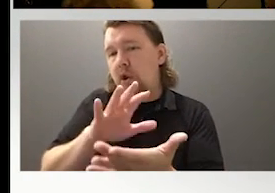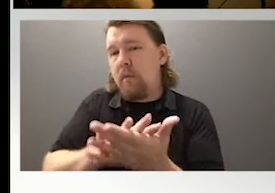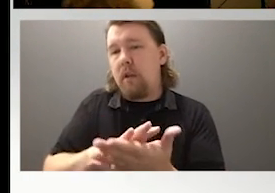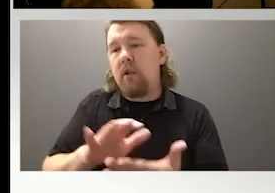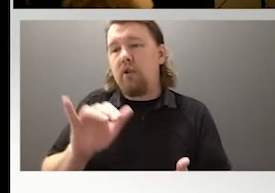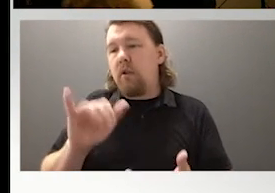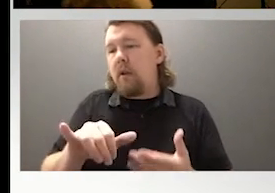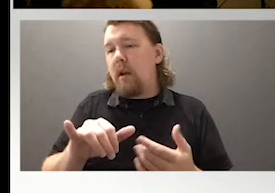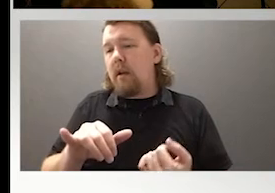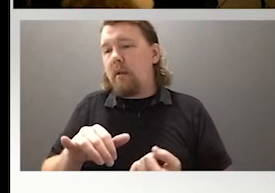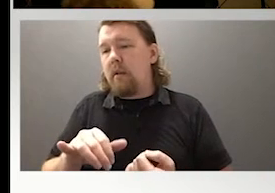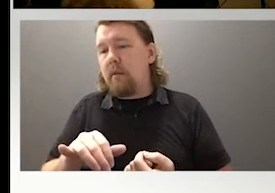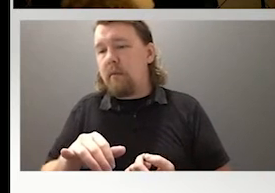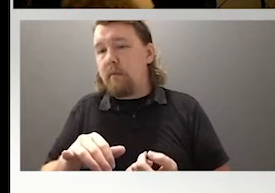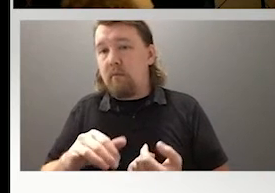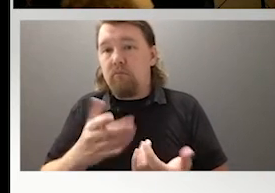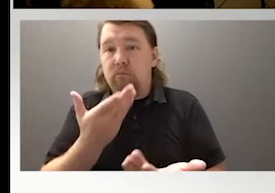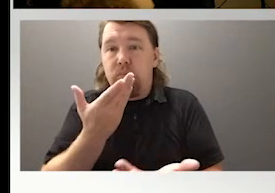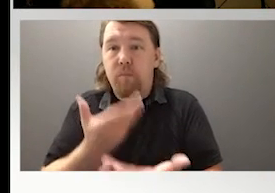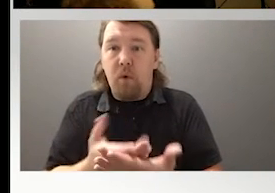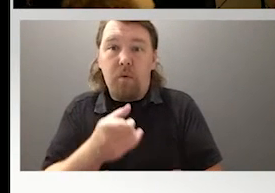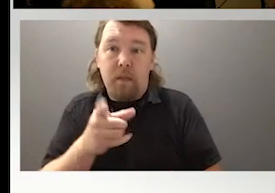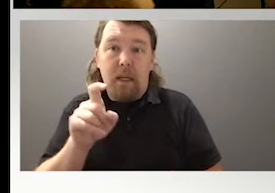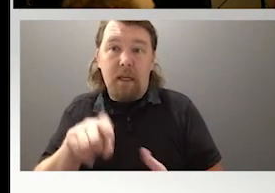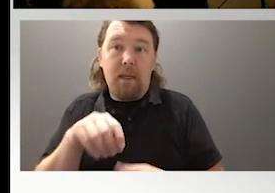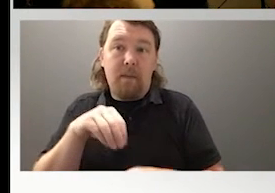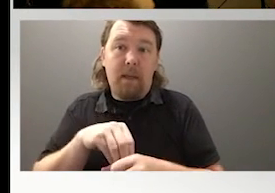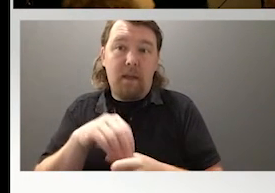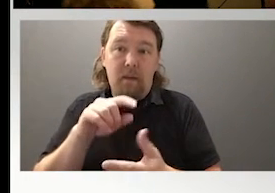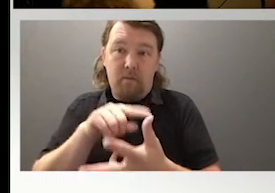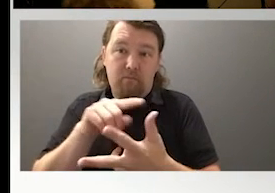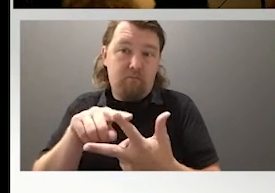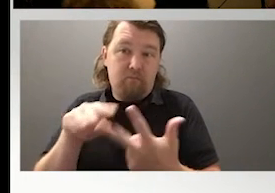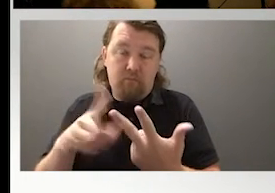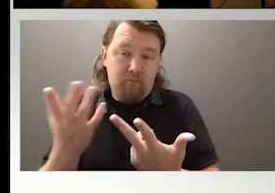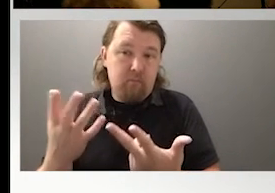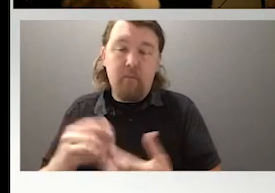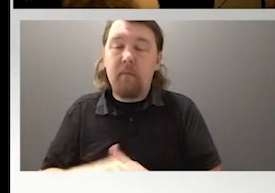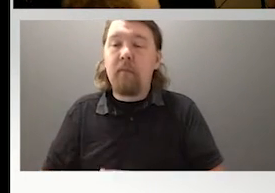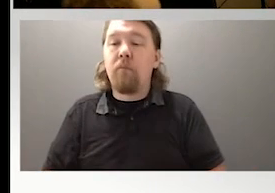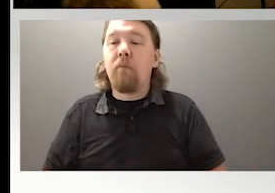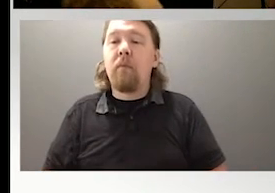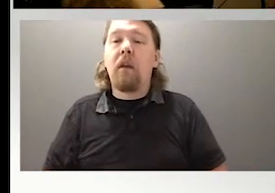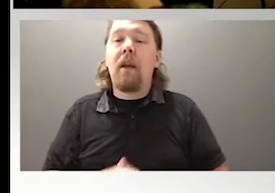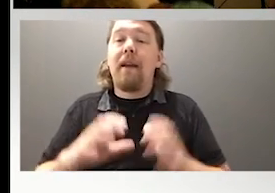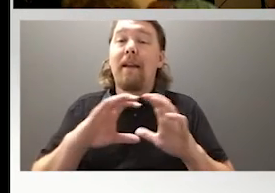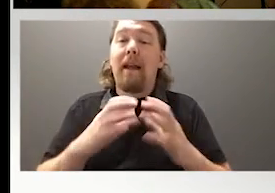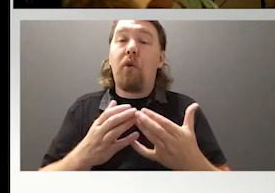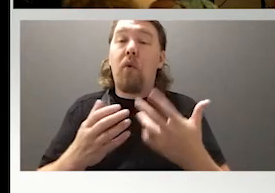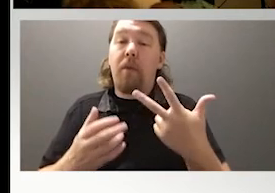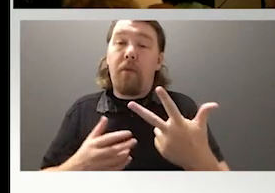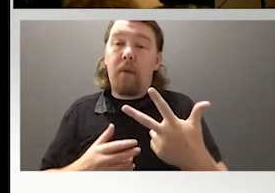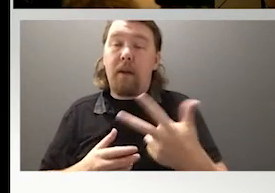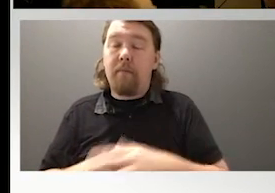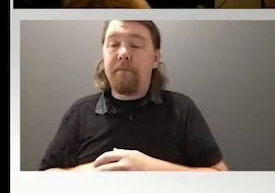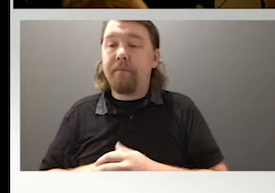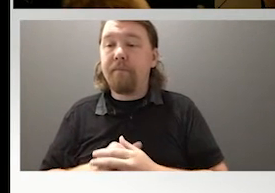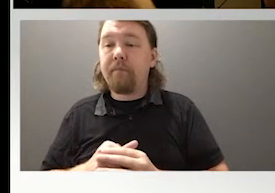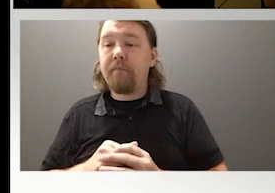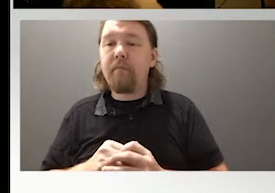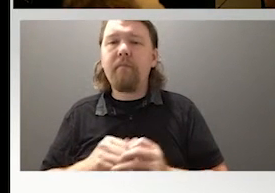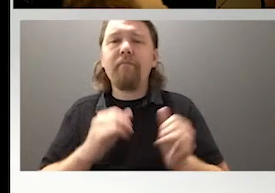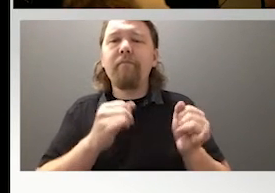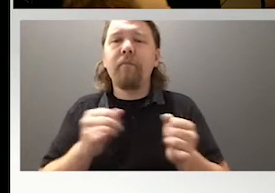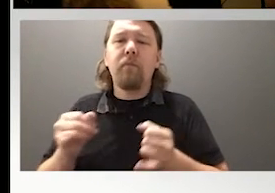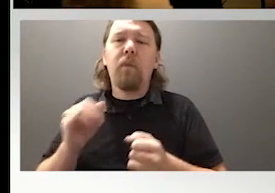that proves that they need to be in one of these 3 categories. So for category 3, it would be individuals